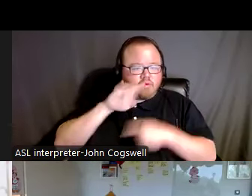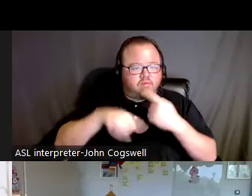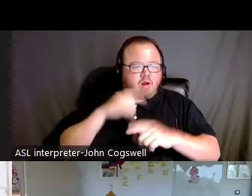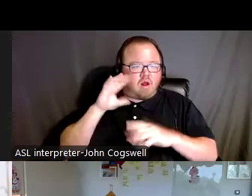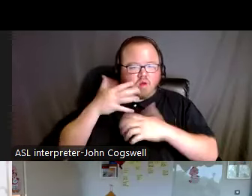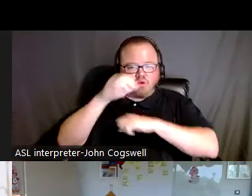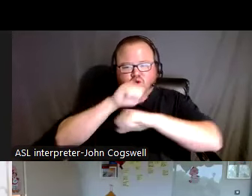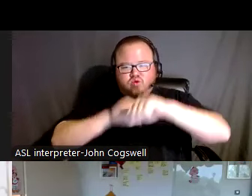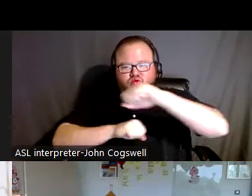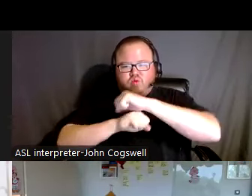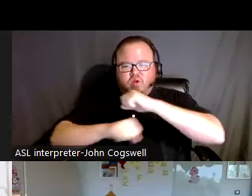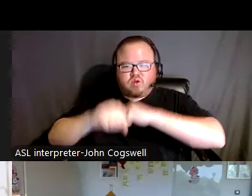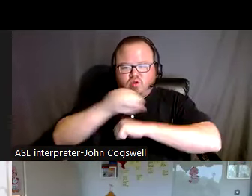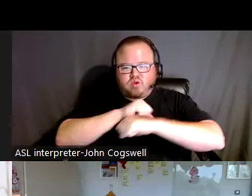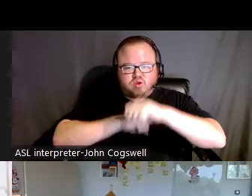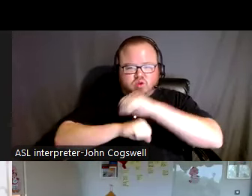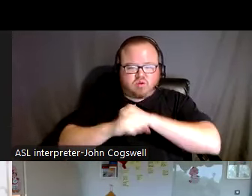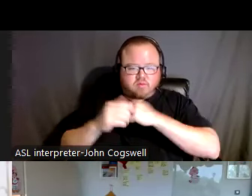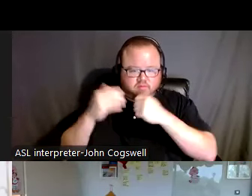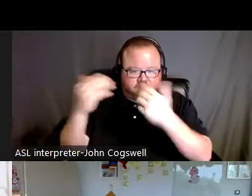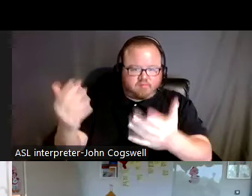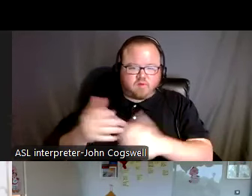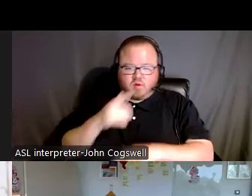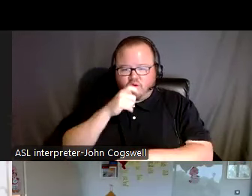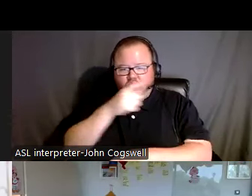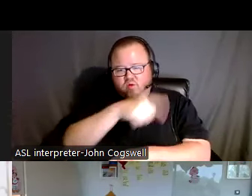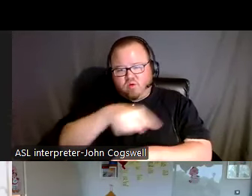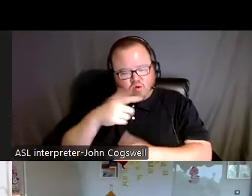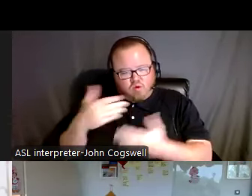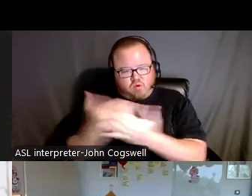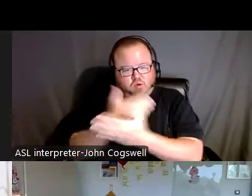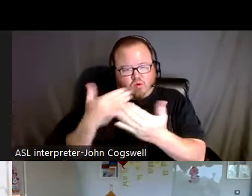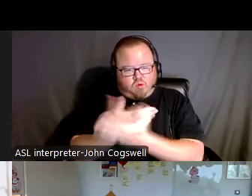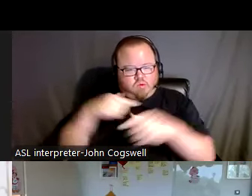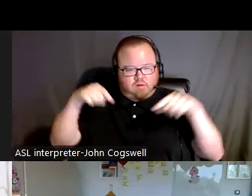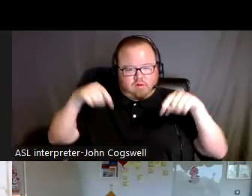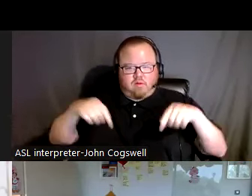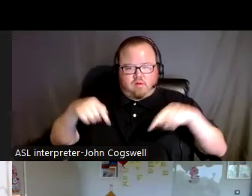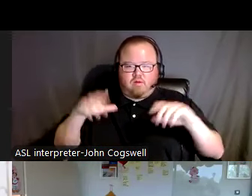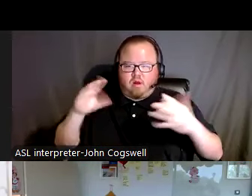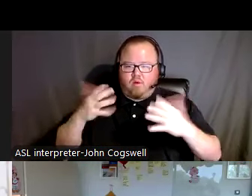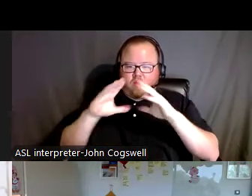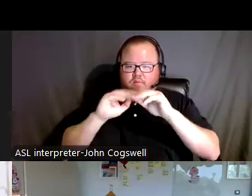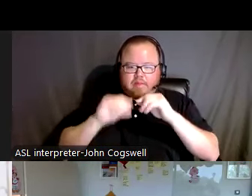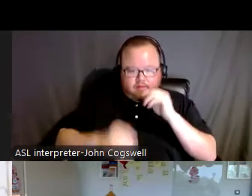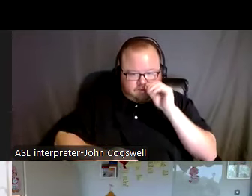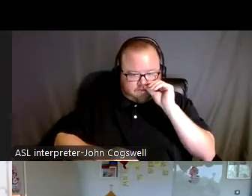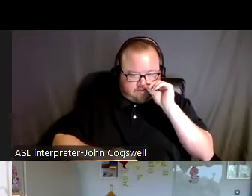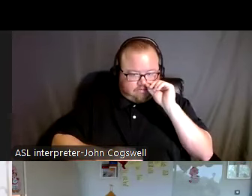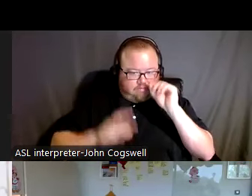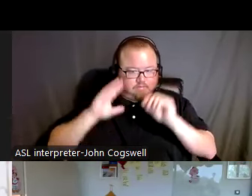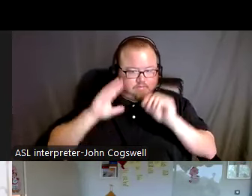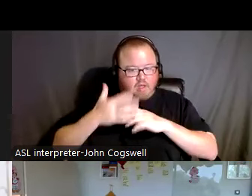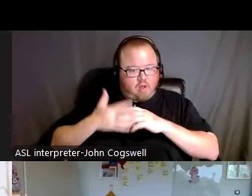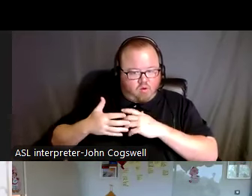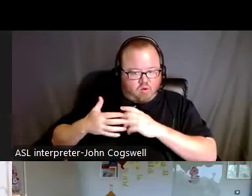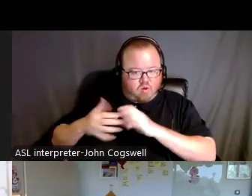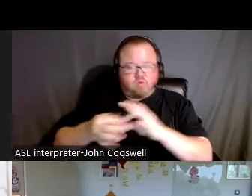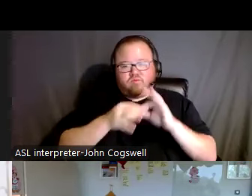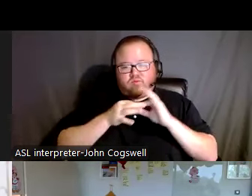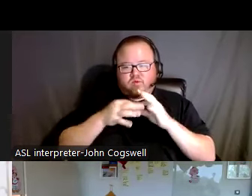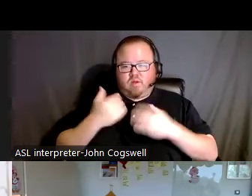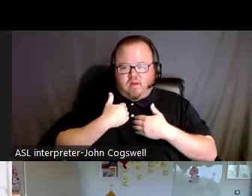our coalition for those that are new to our meeting. Our coalition